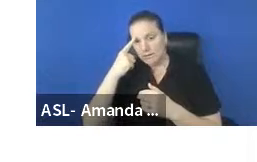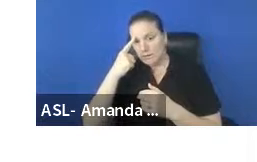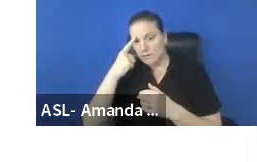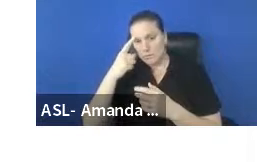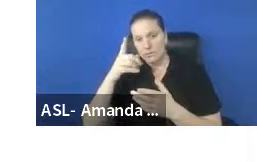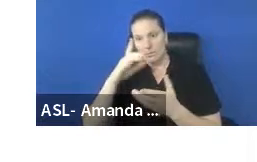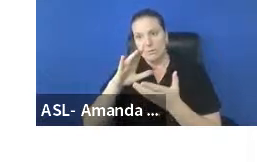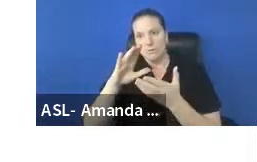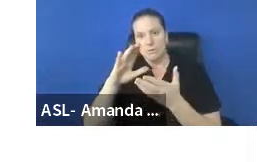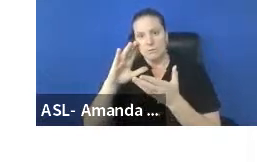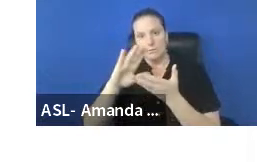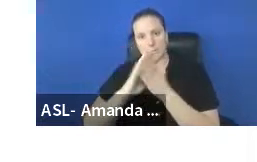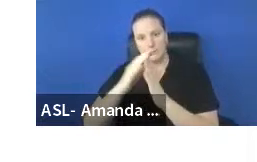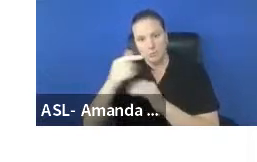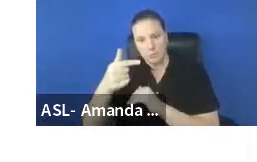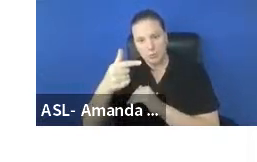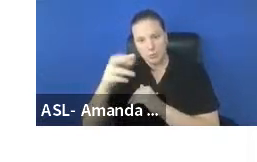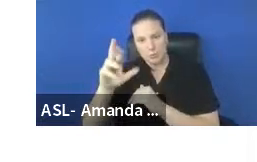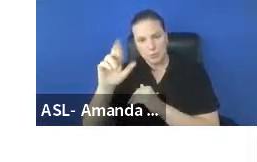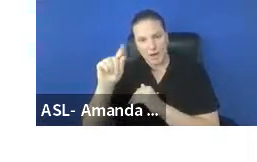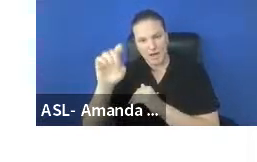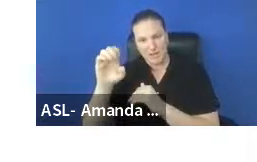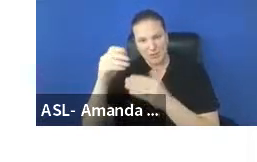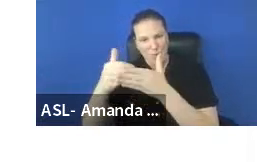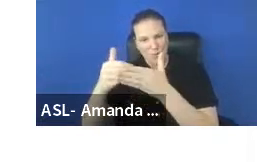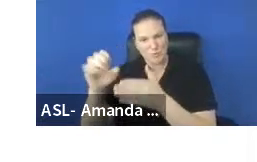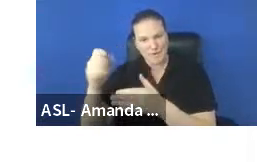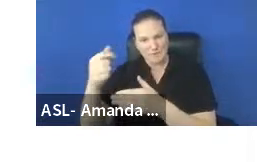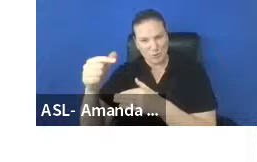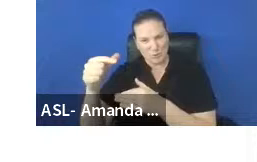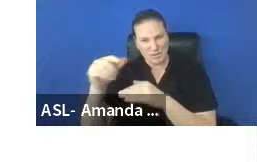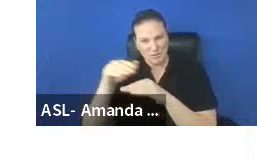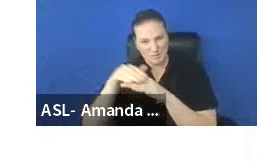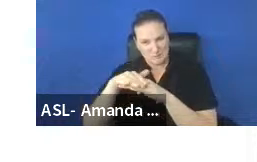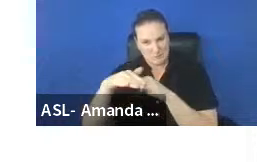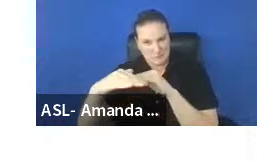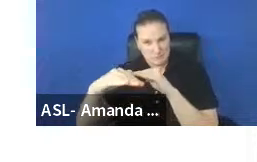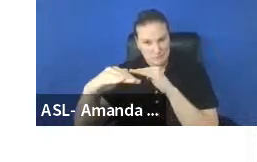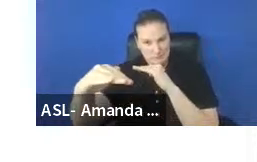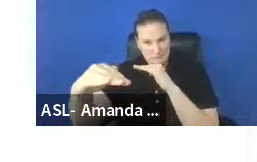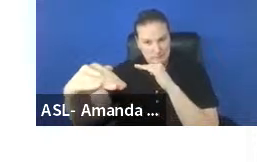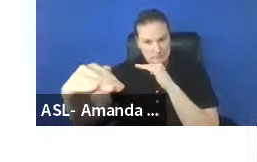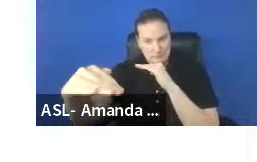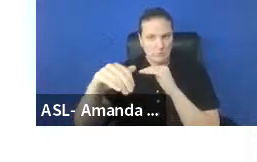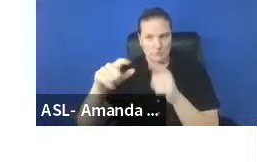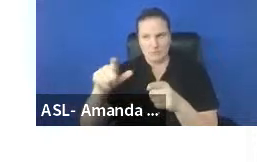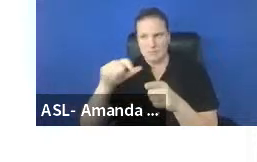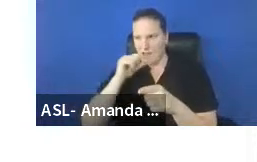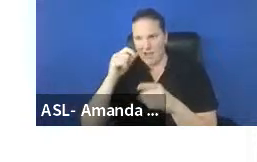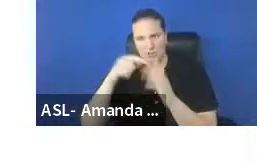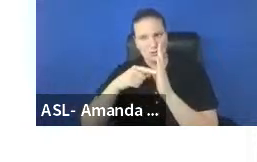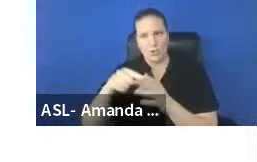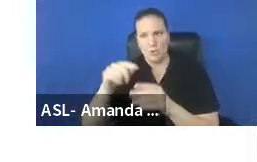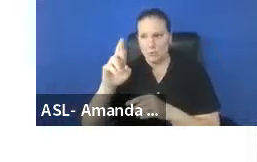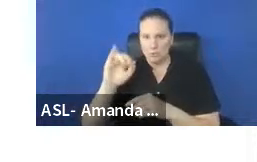to grade right around Evergreen. I don't think this shows the rail